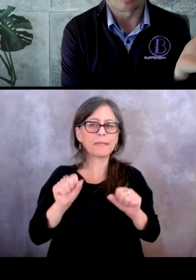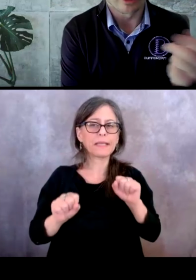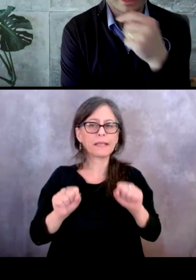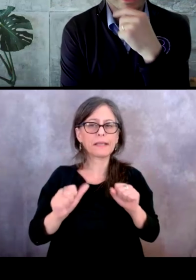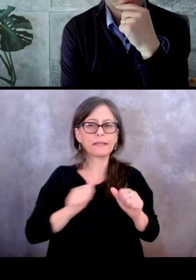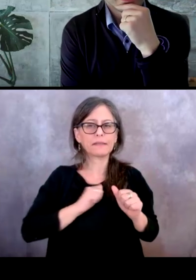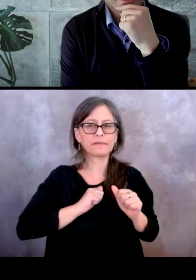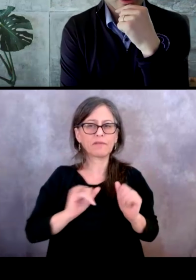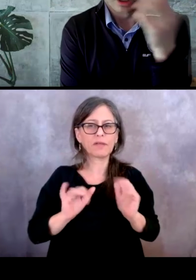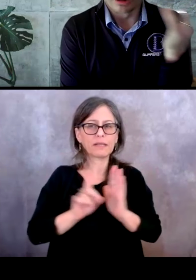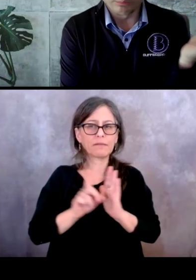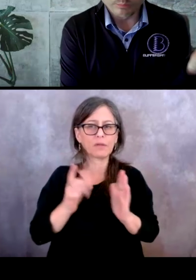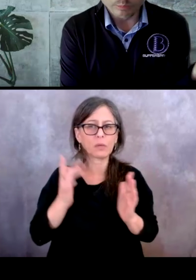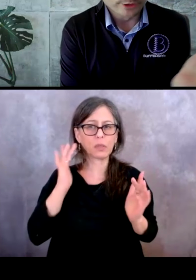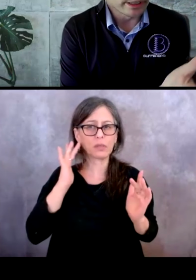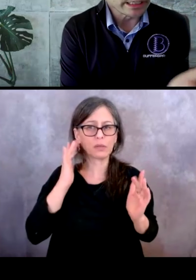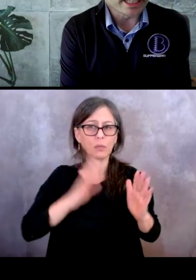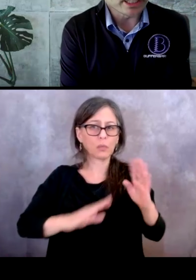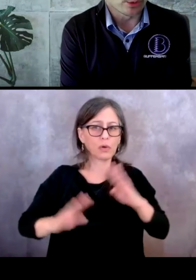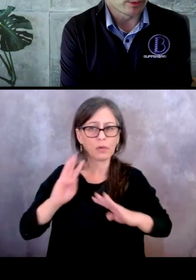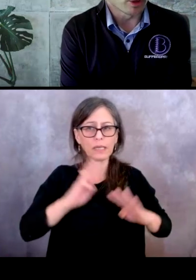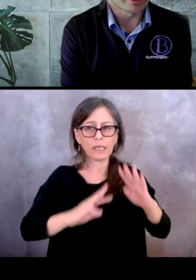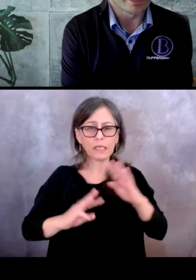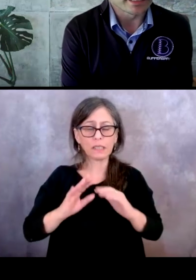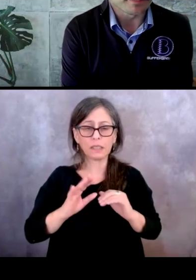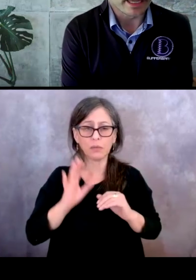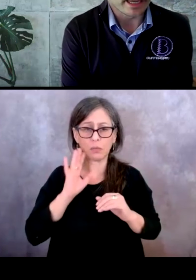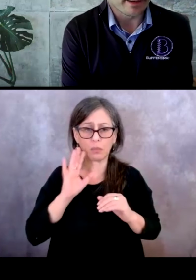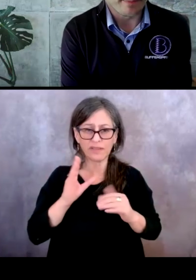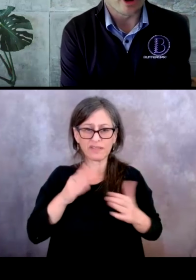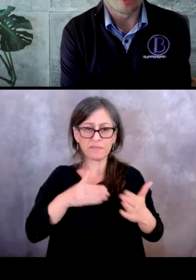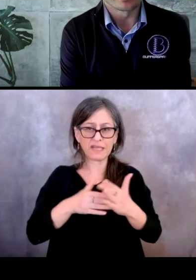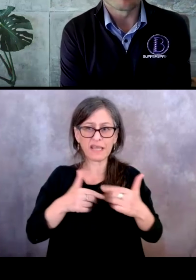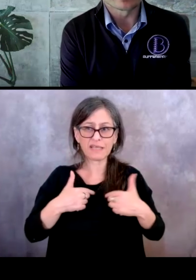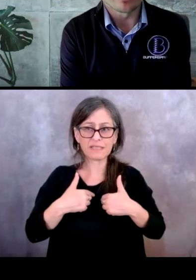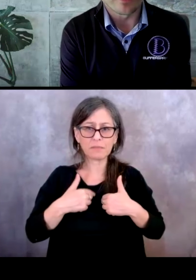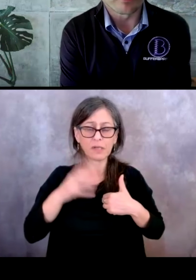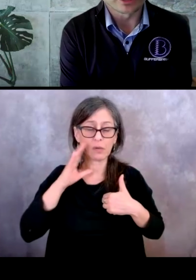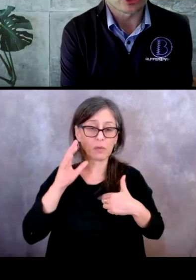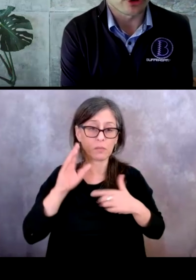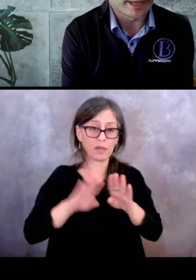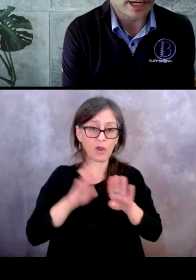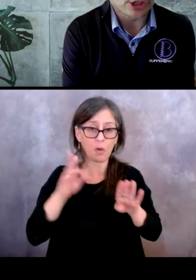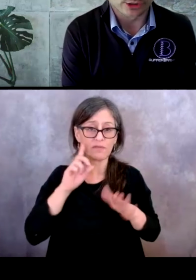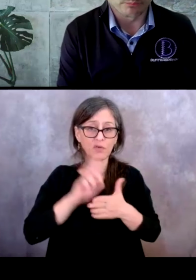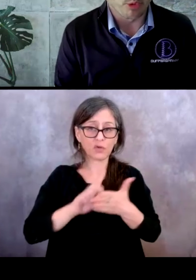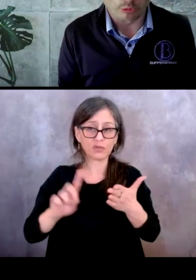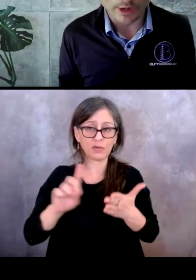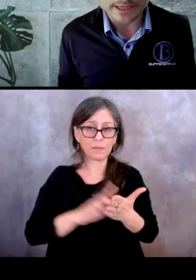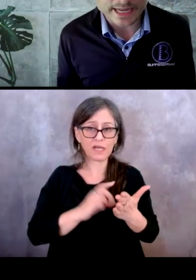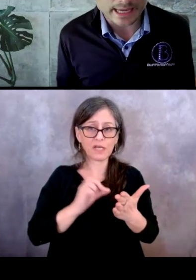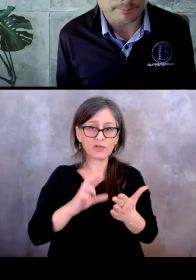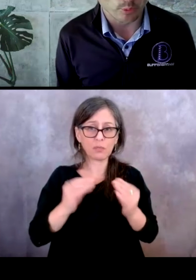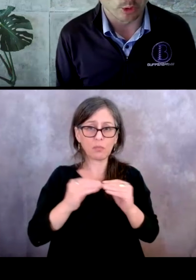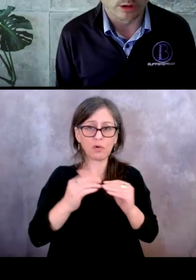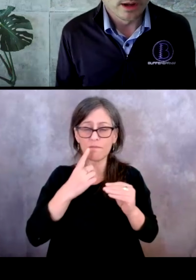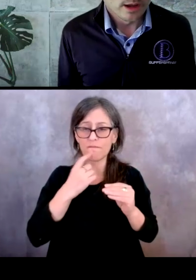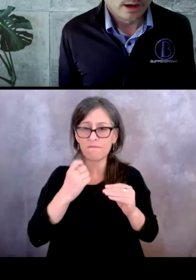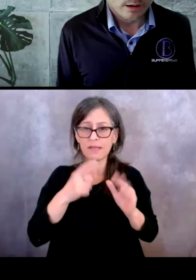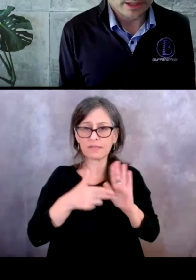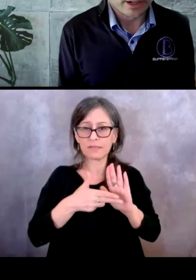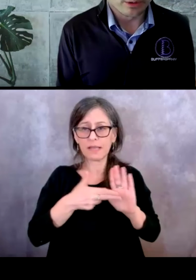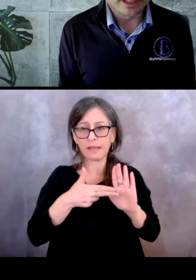because we're worried. We're wondering, is this going to work against me? Am I opening myself up for discrimination or more red tape?